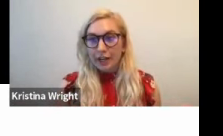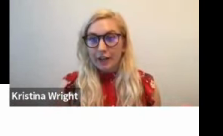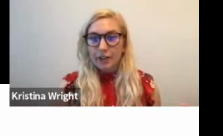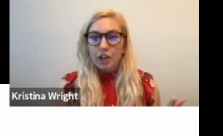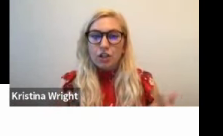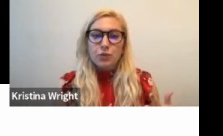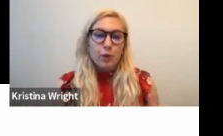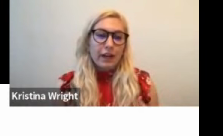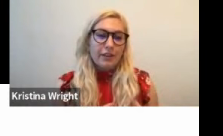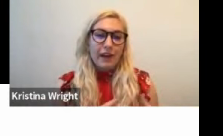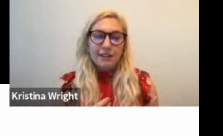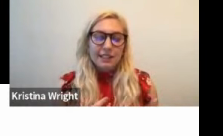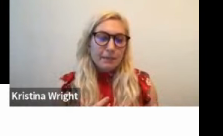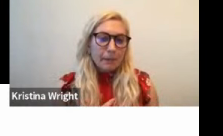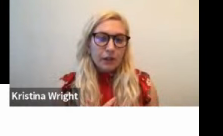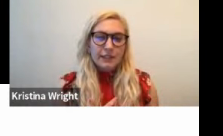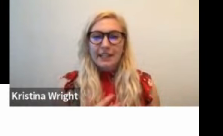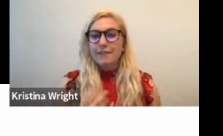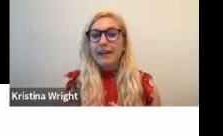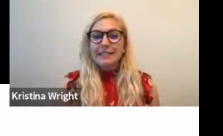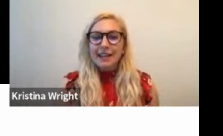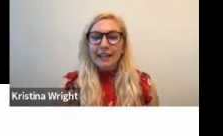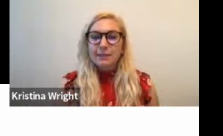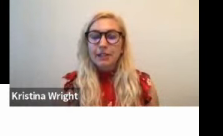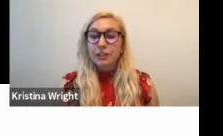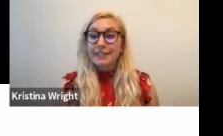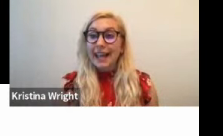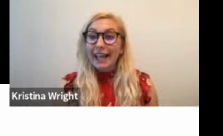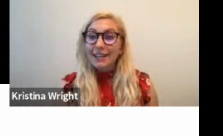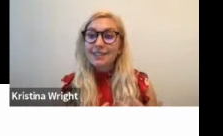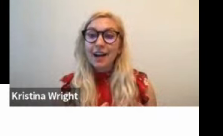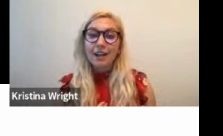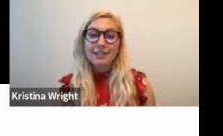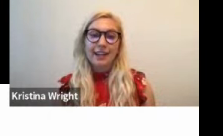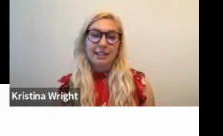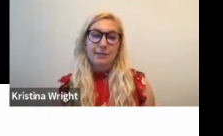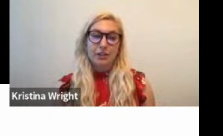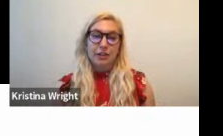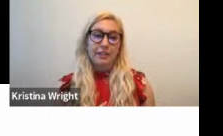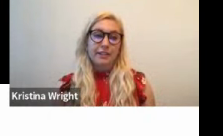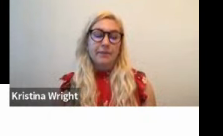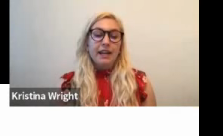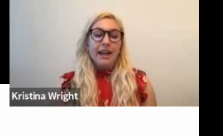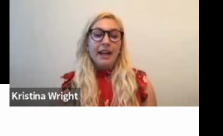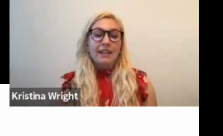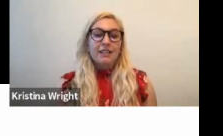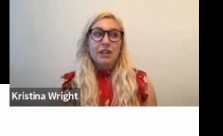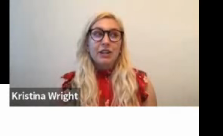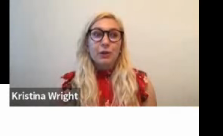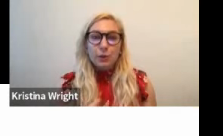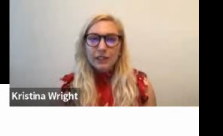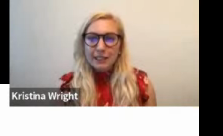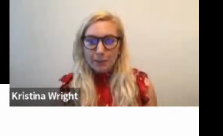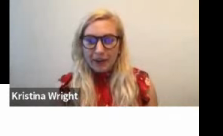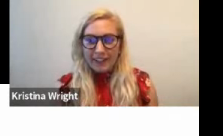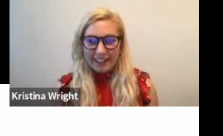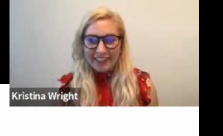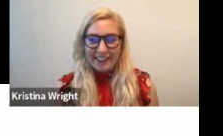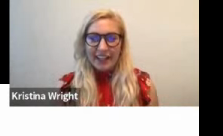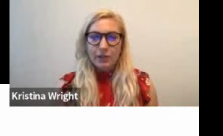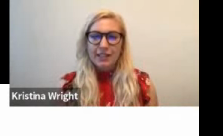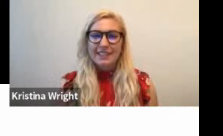was shared with faculty members, advanced science majors, and non-science majors. And the coolest